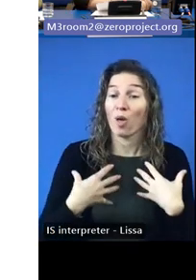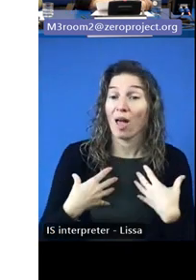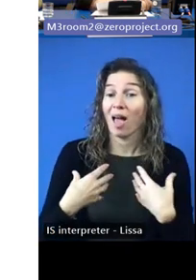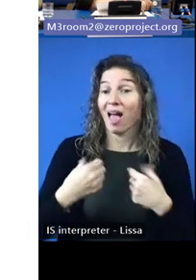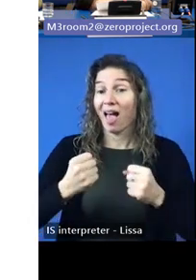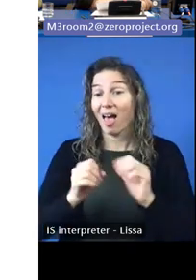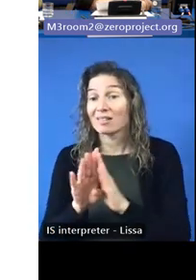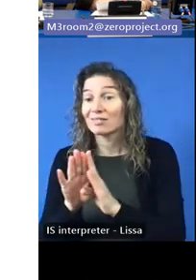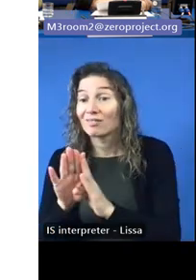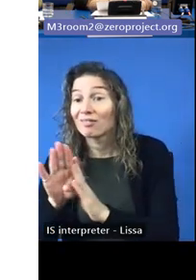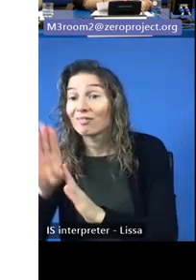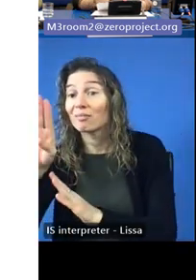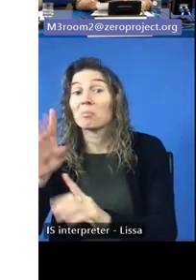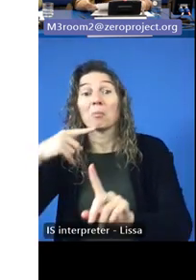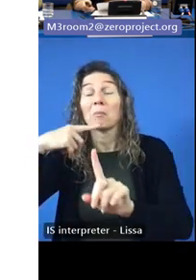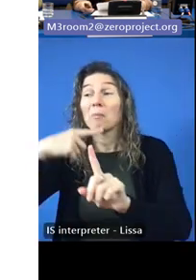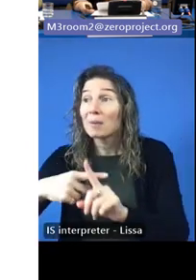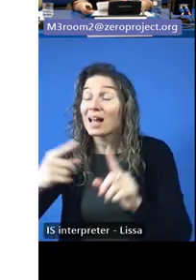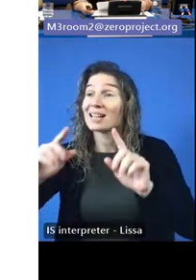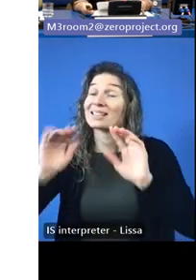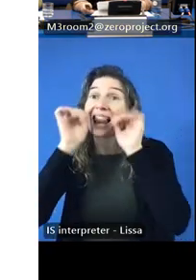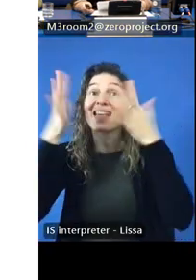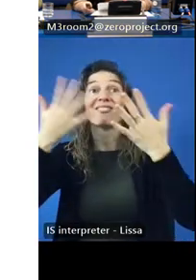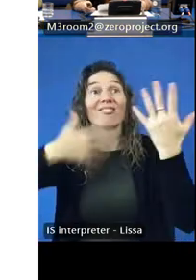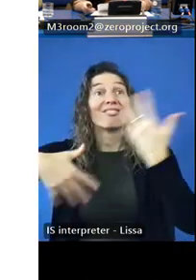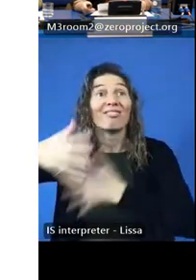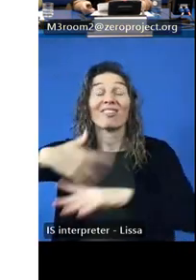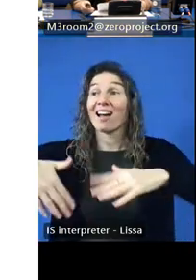care and community living for children with disabilities.